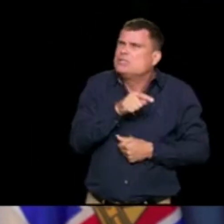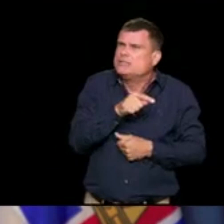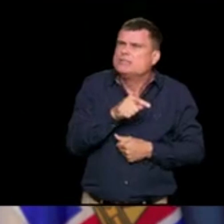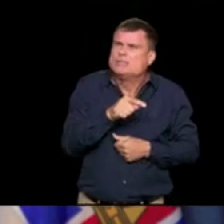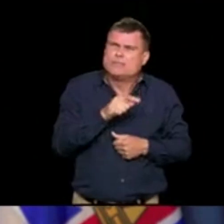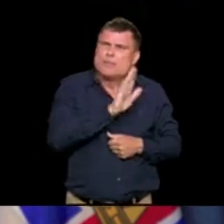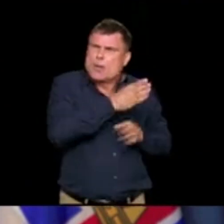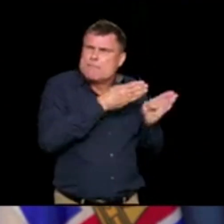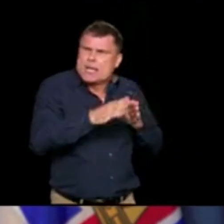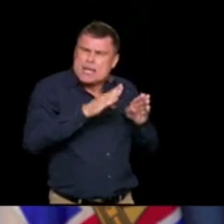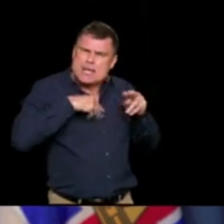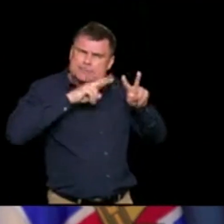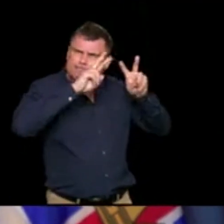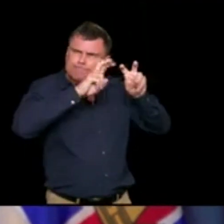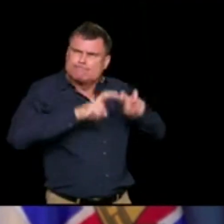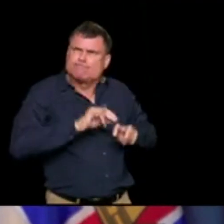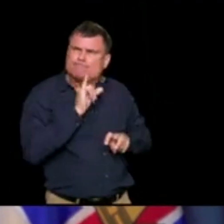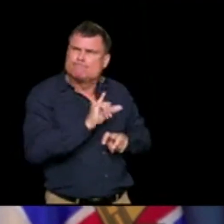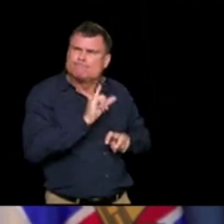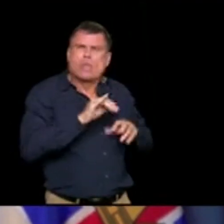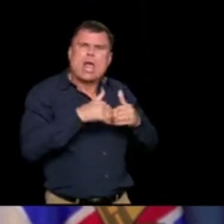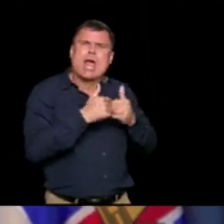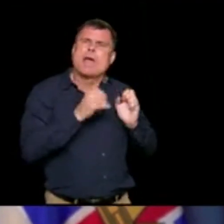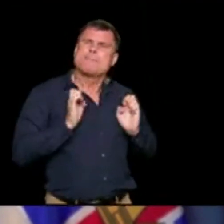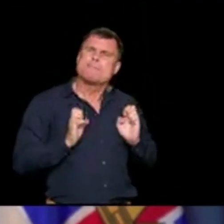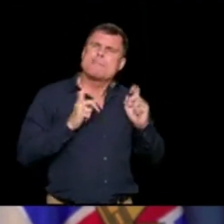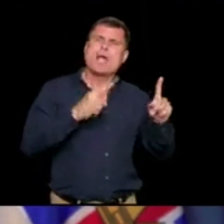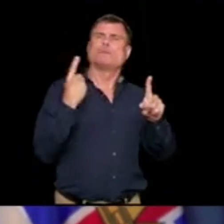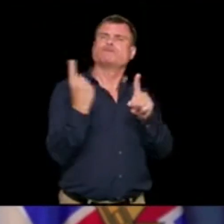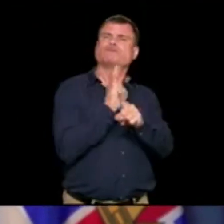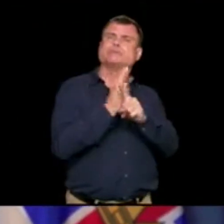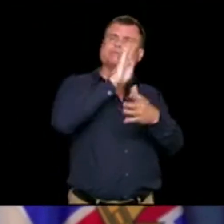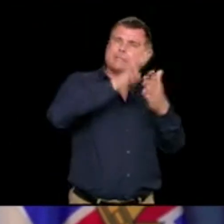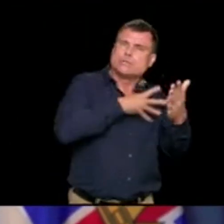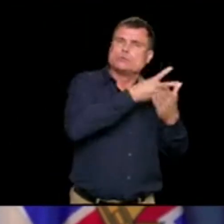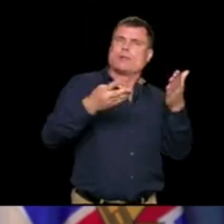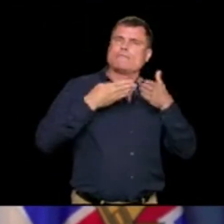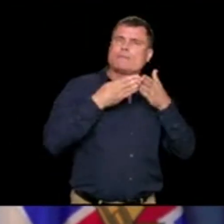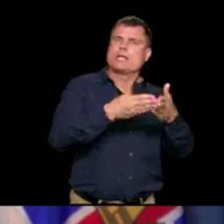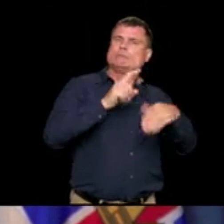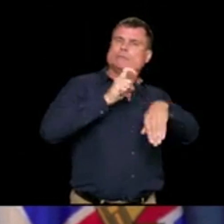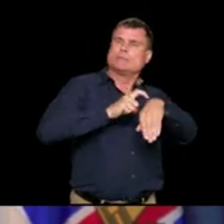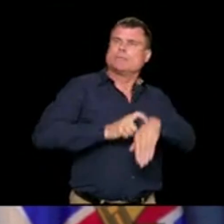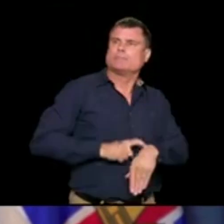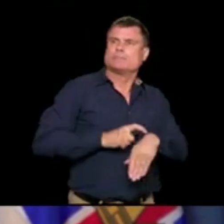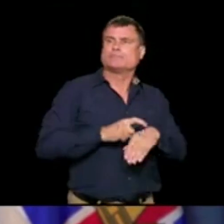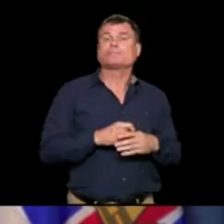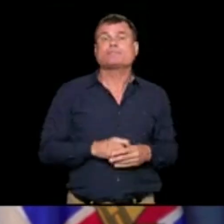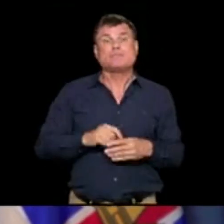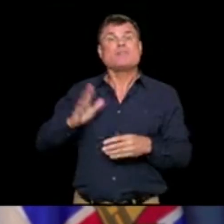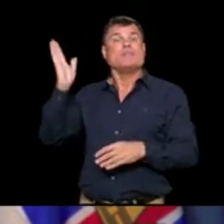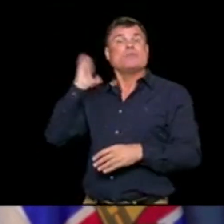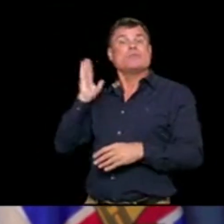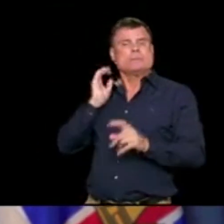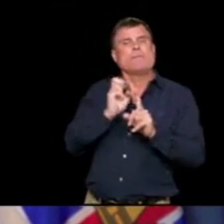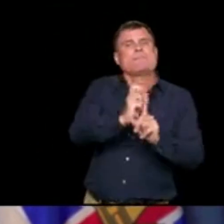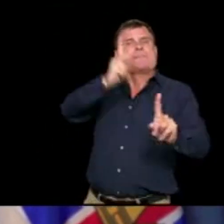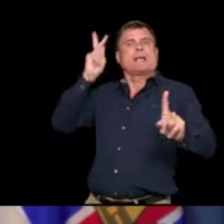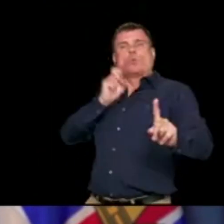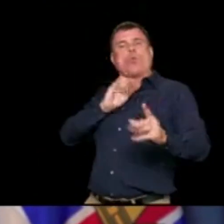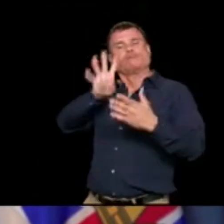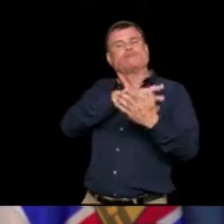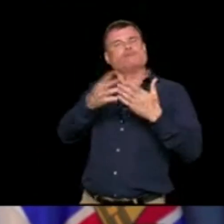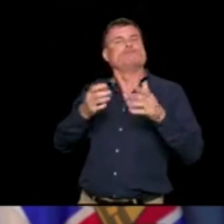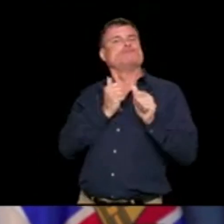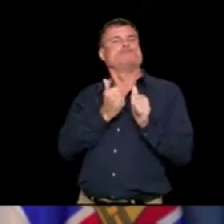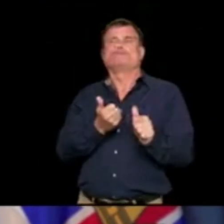challenges resulting from COVID-19, including its plans to safely return to pre-COVID-19 service levels.